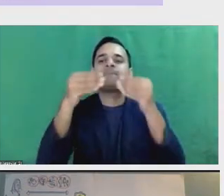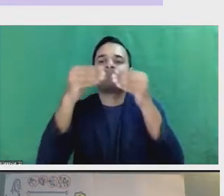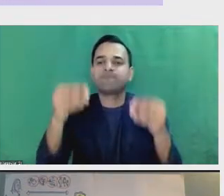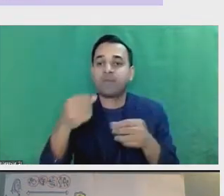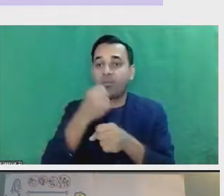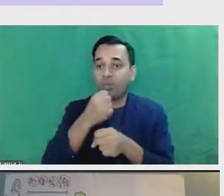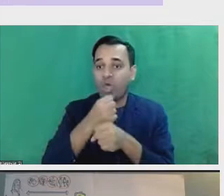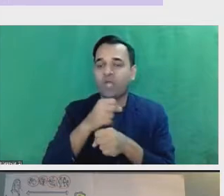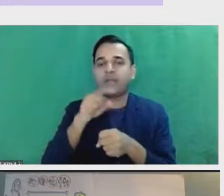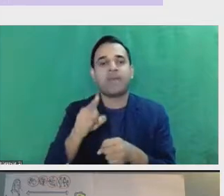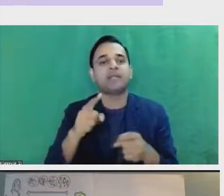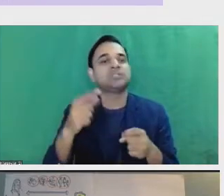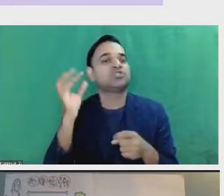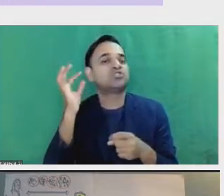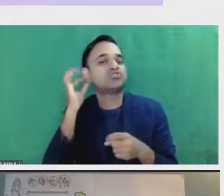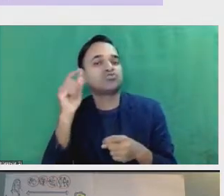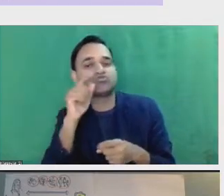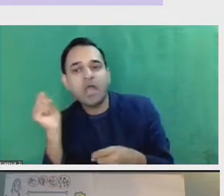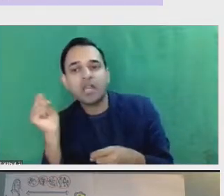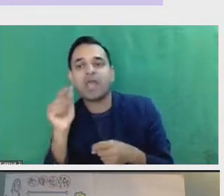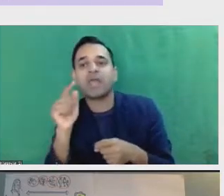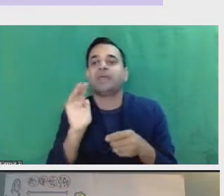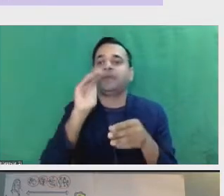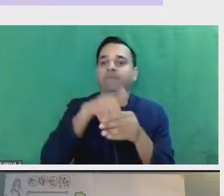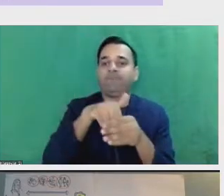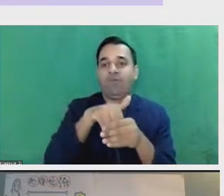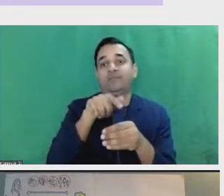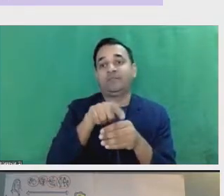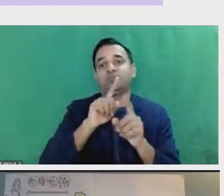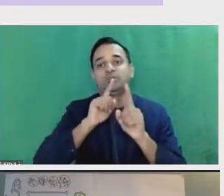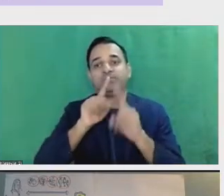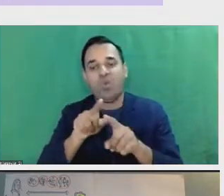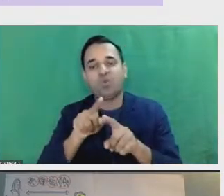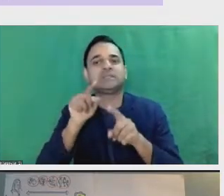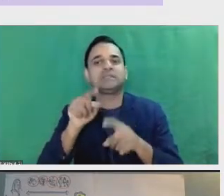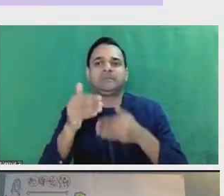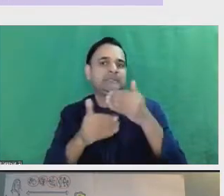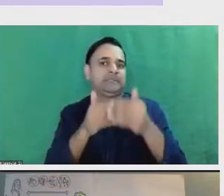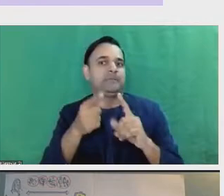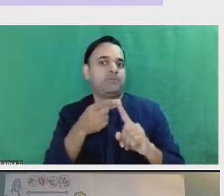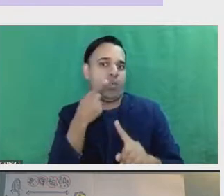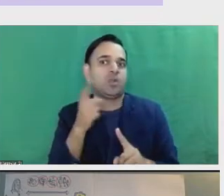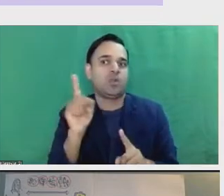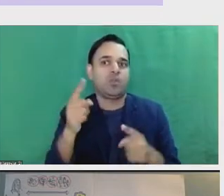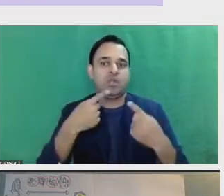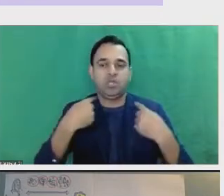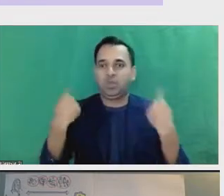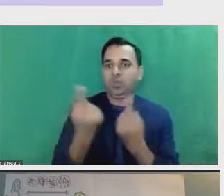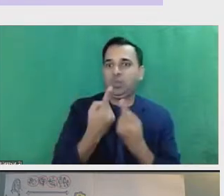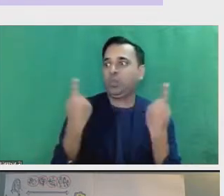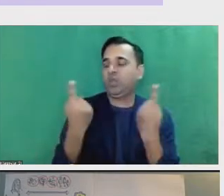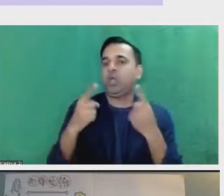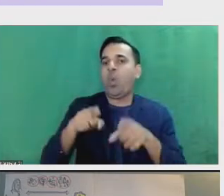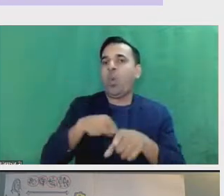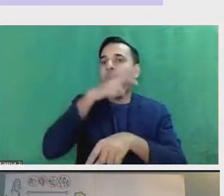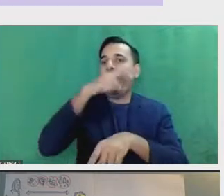can be implemented, especially as the world looks towards building back better post this COVID